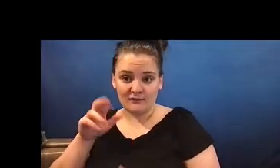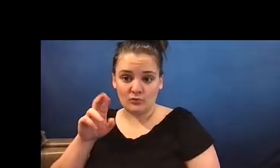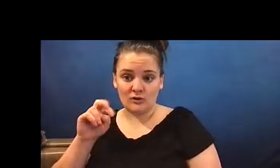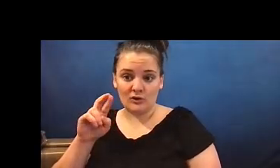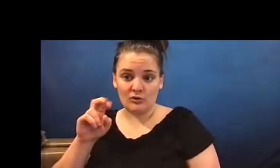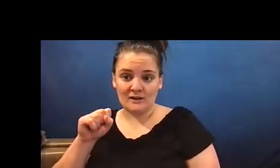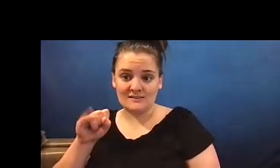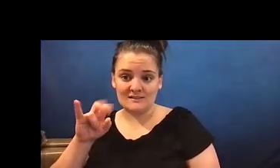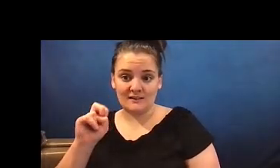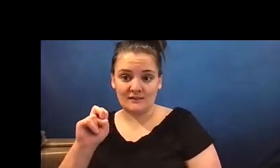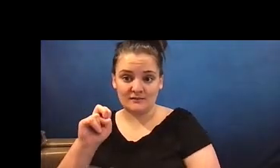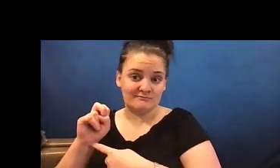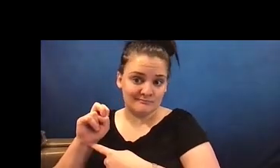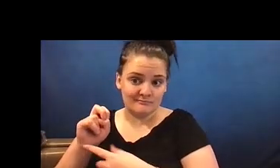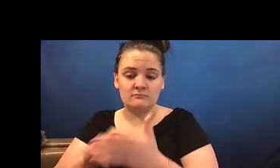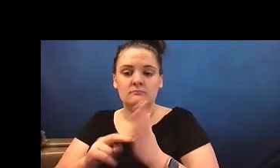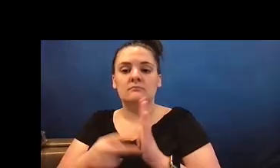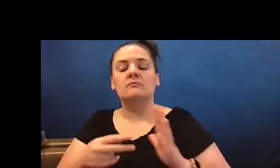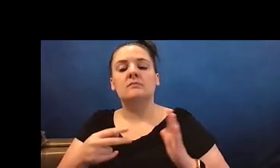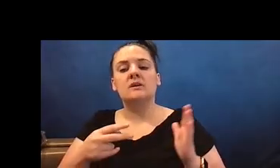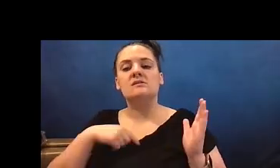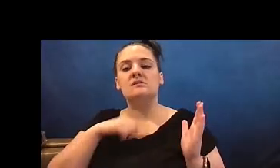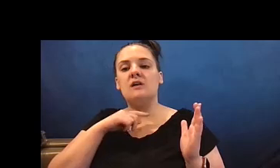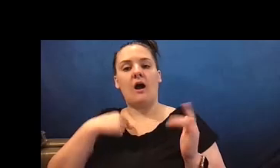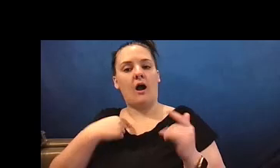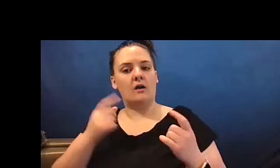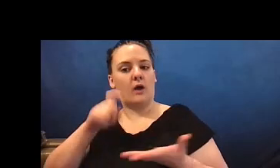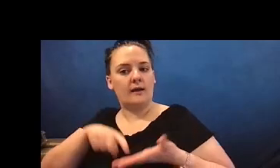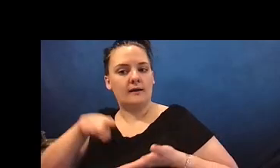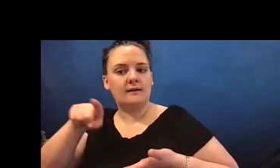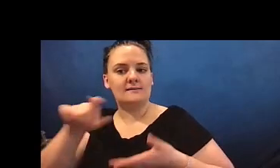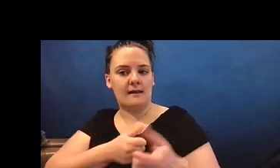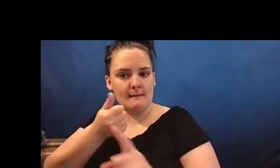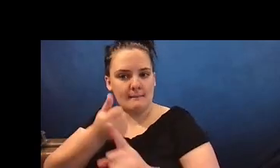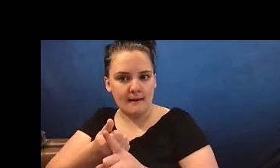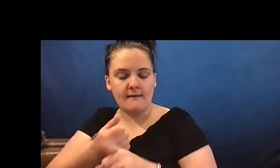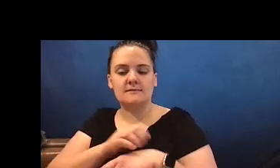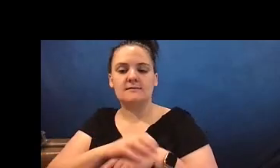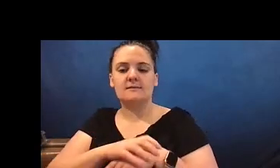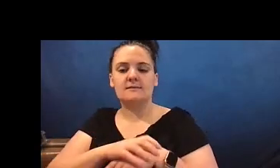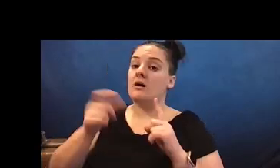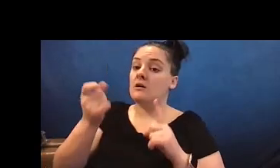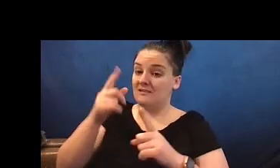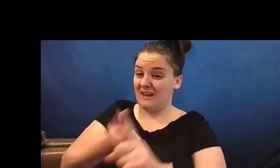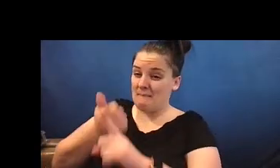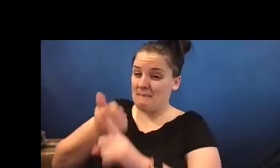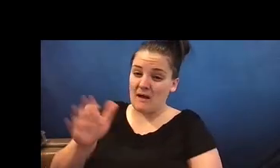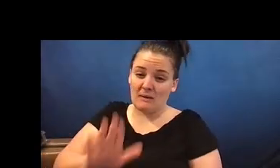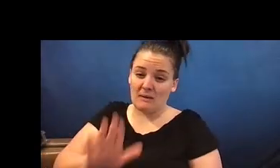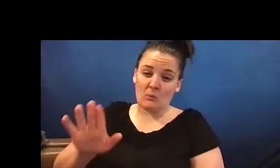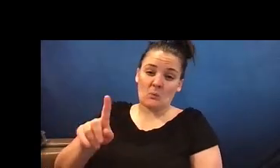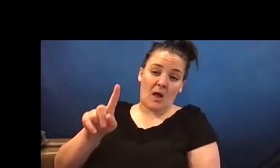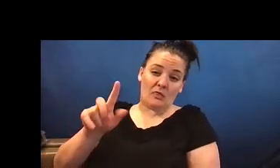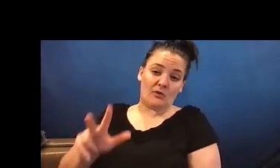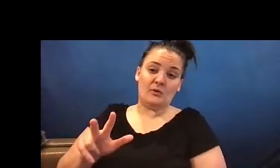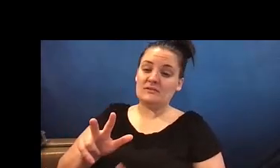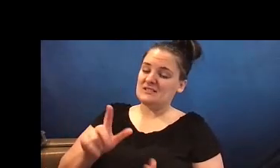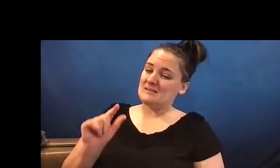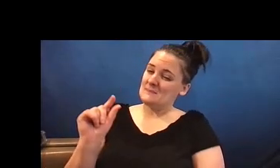of the work that we do. But that impact is only, it's about a third, a little, just a tiny